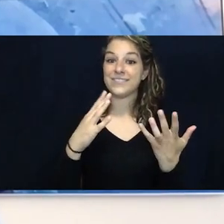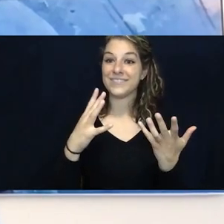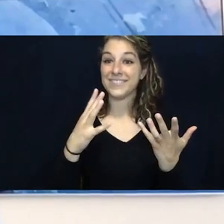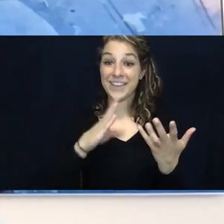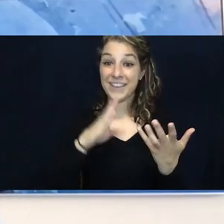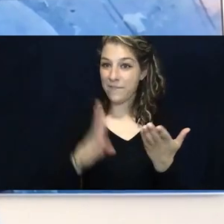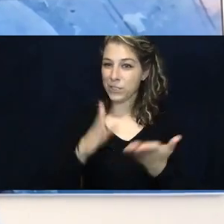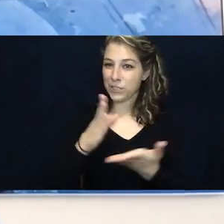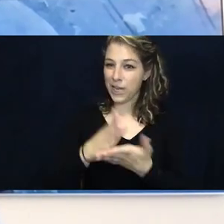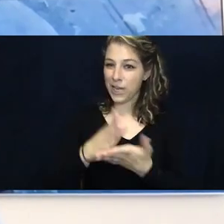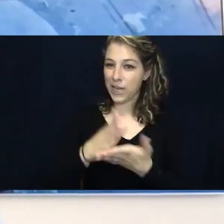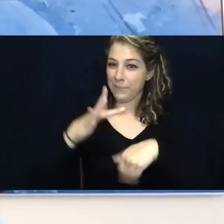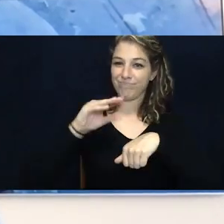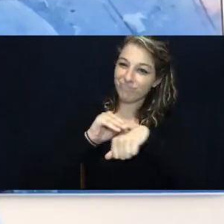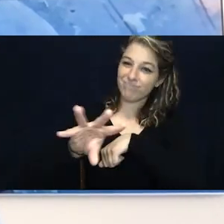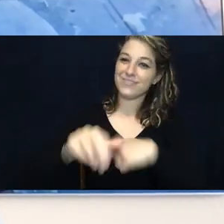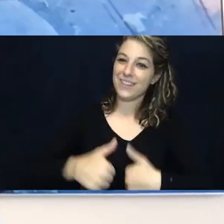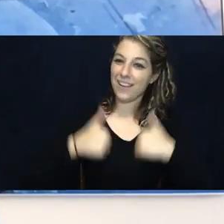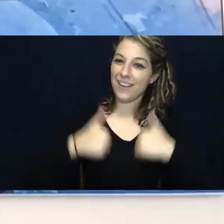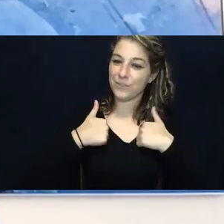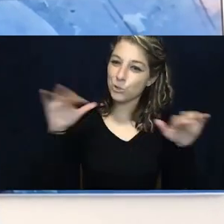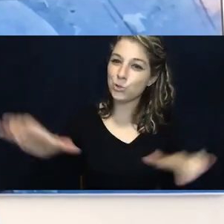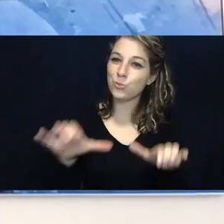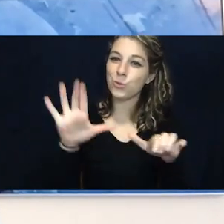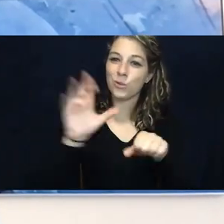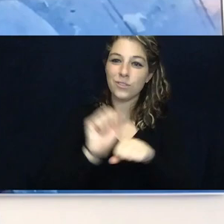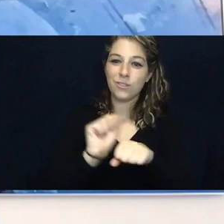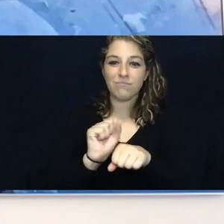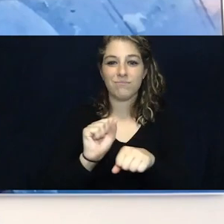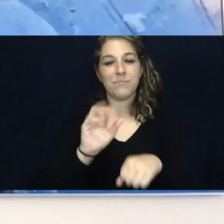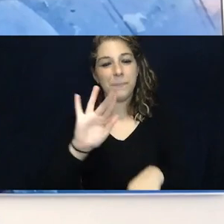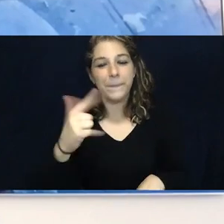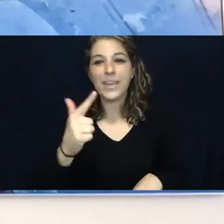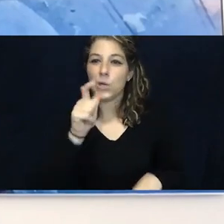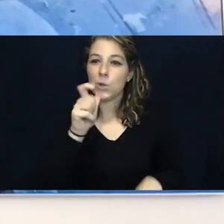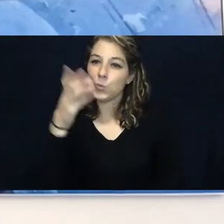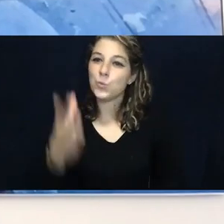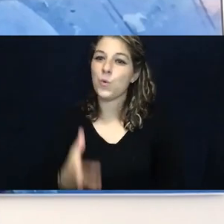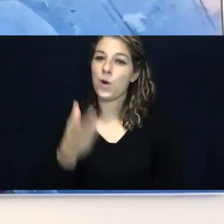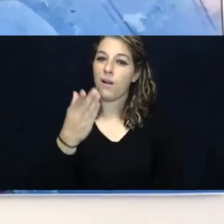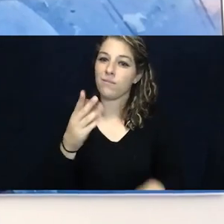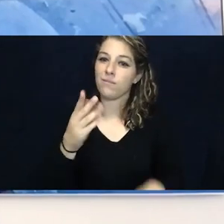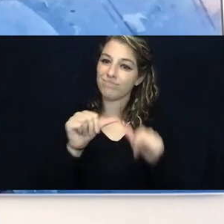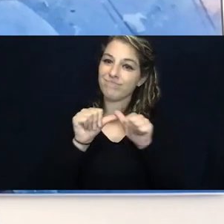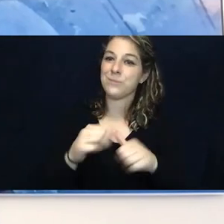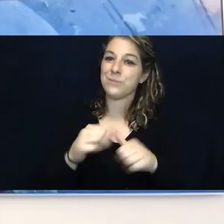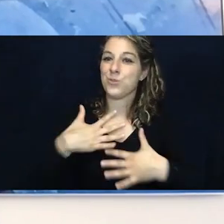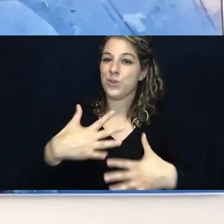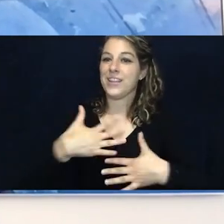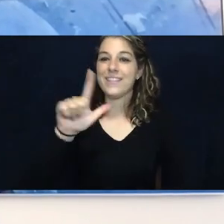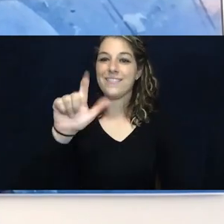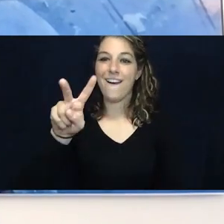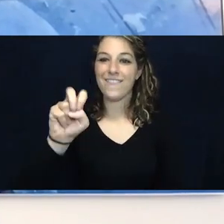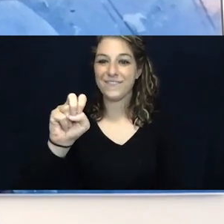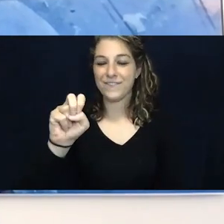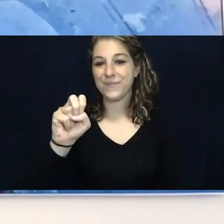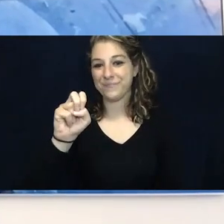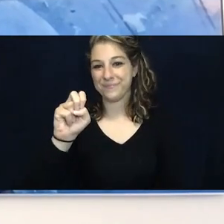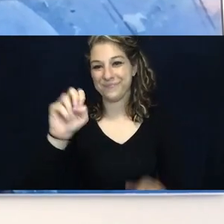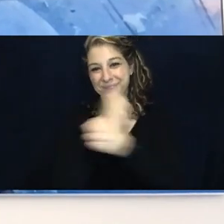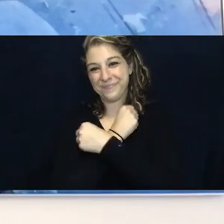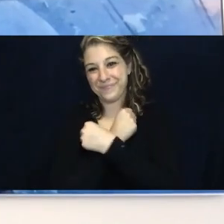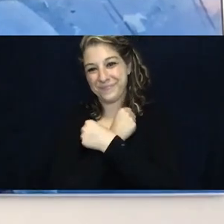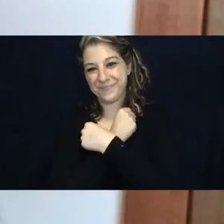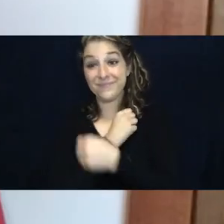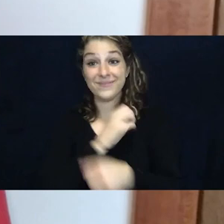never stop touching lives, doing what you do, being who you are, and keep breathing love.